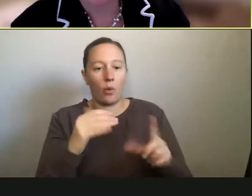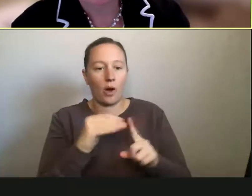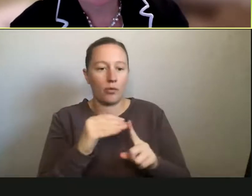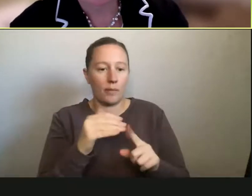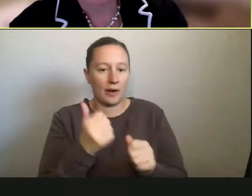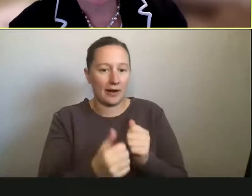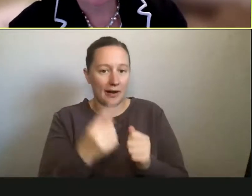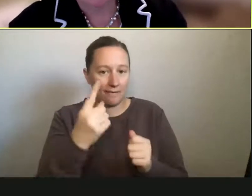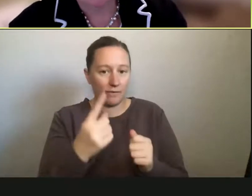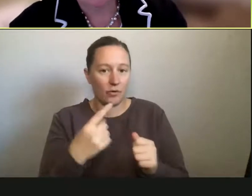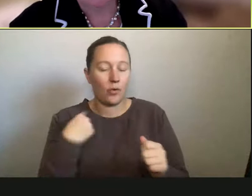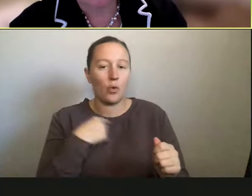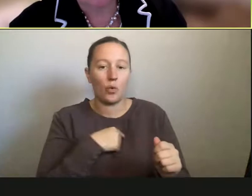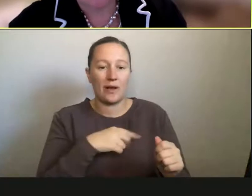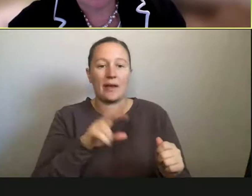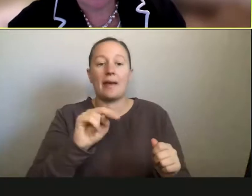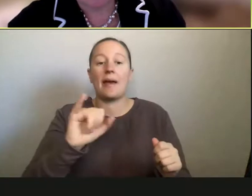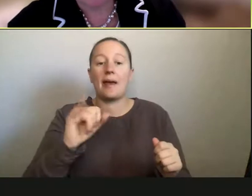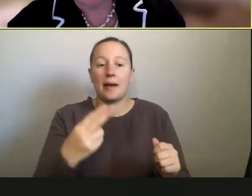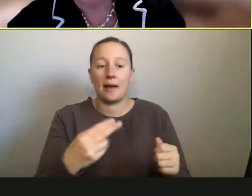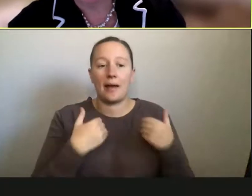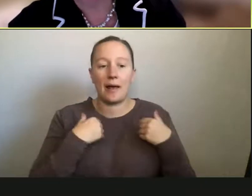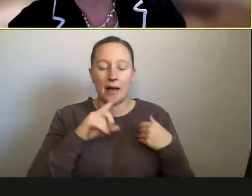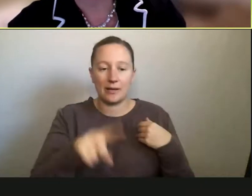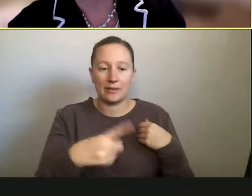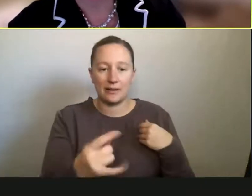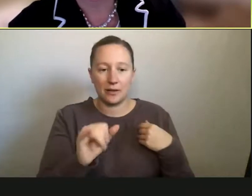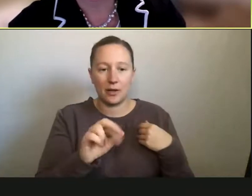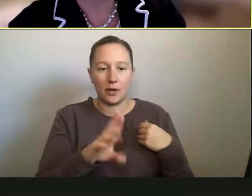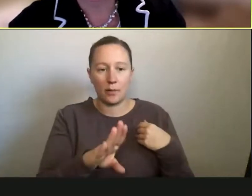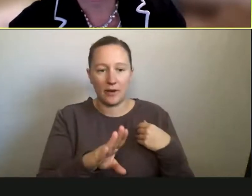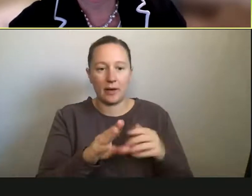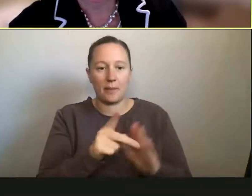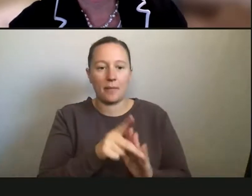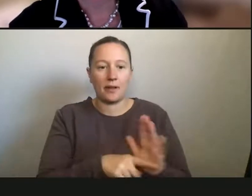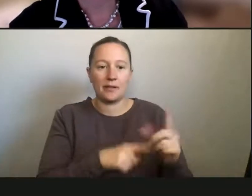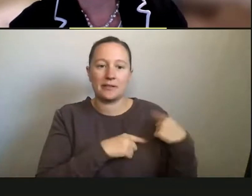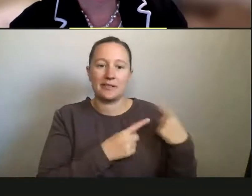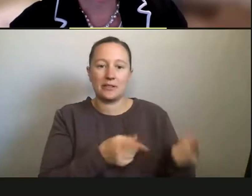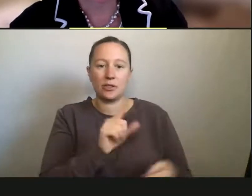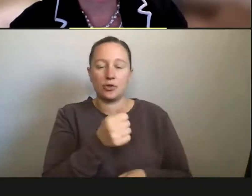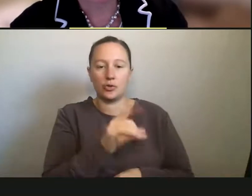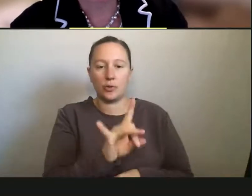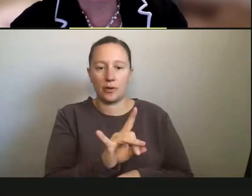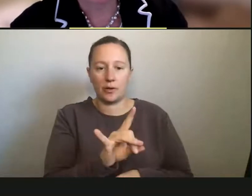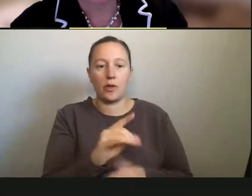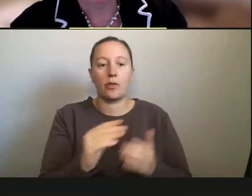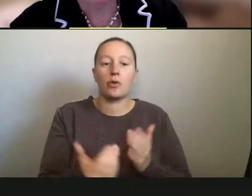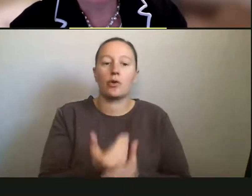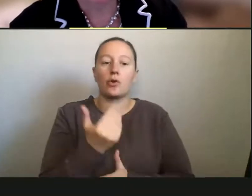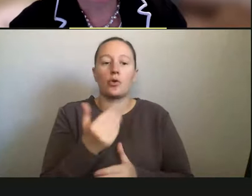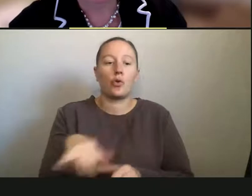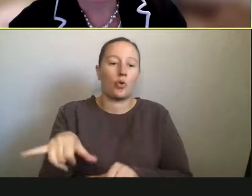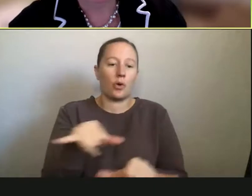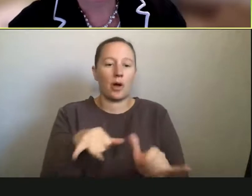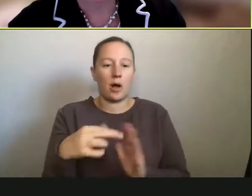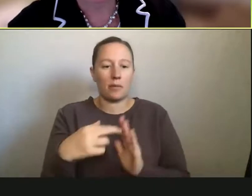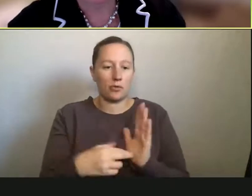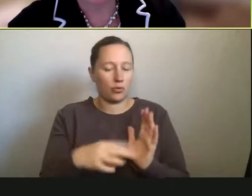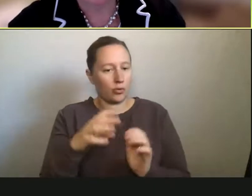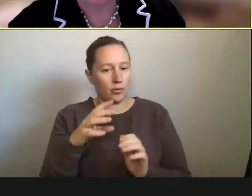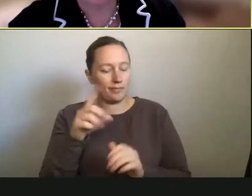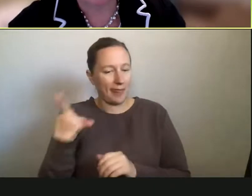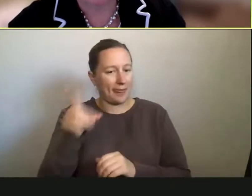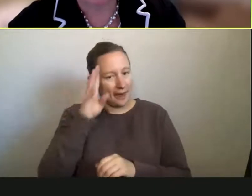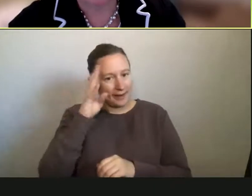that NIH has had a single IRB policy since 2018. The revised common rule came out with